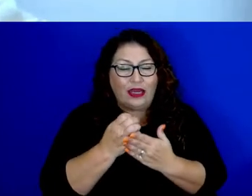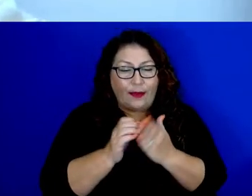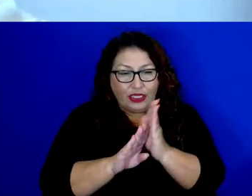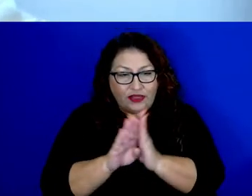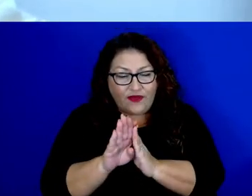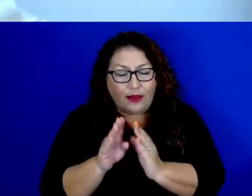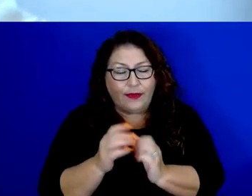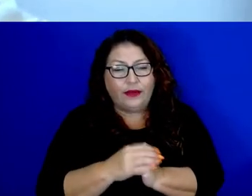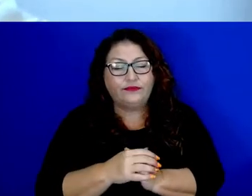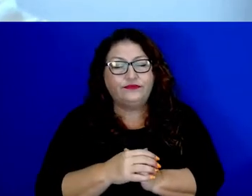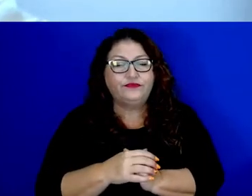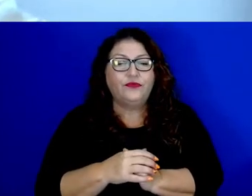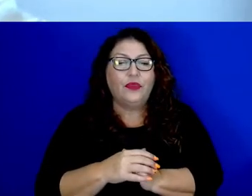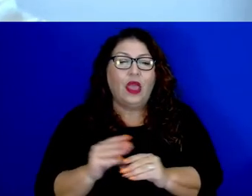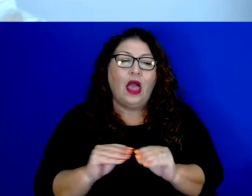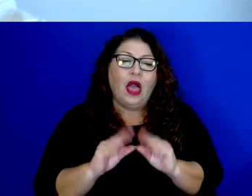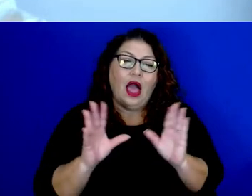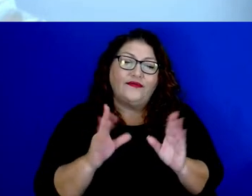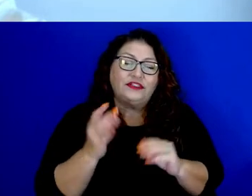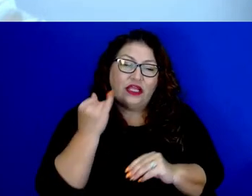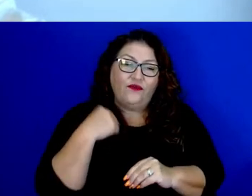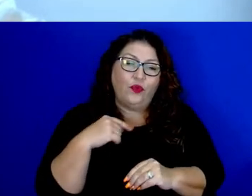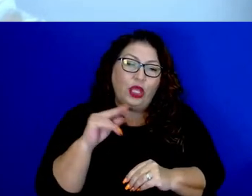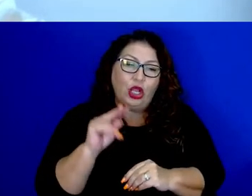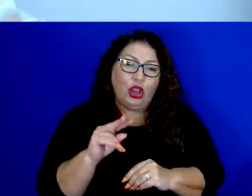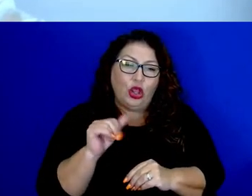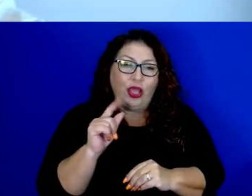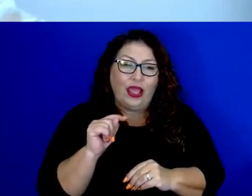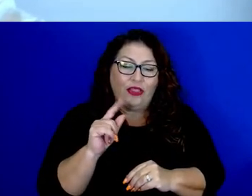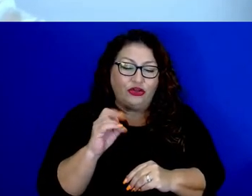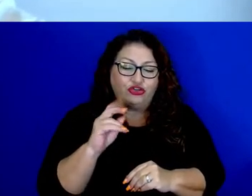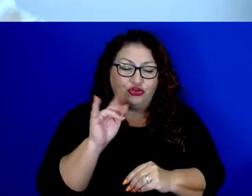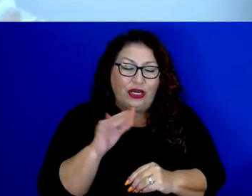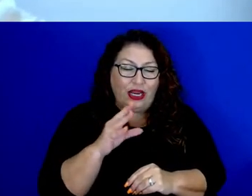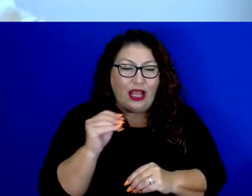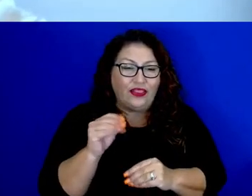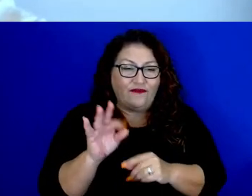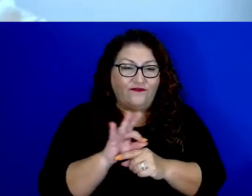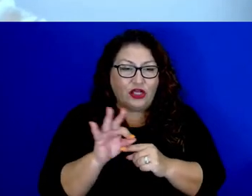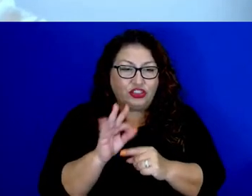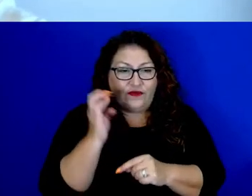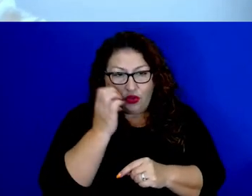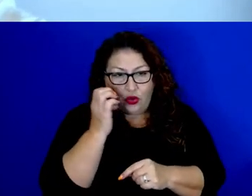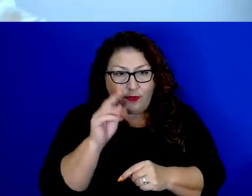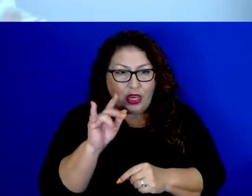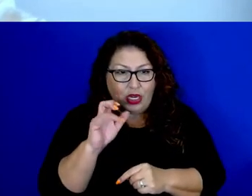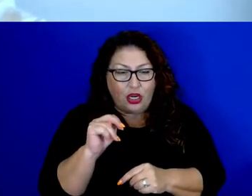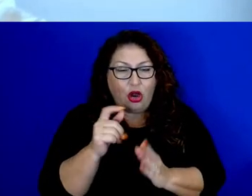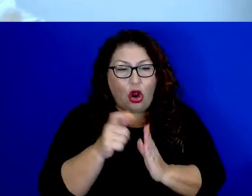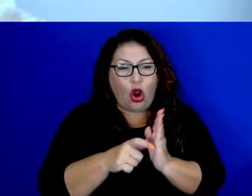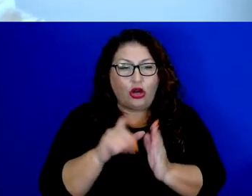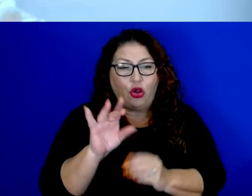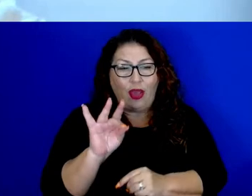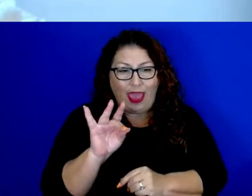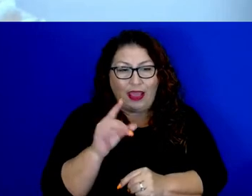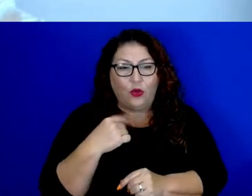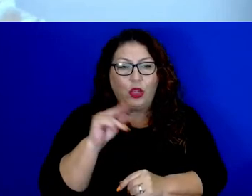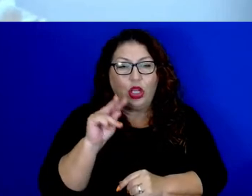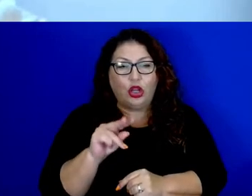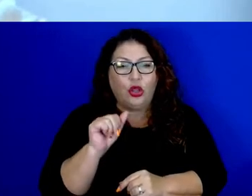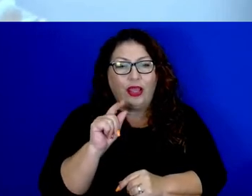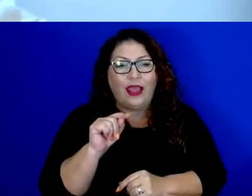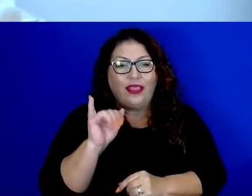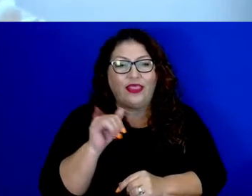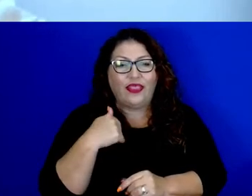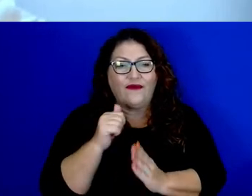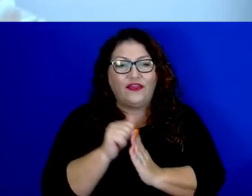obviously, if we look at the Treaty on the Function of the European Union, Article 8, and we look at the fact that the EU has a gender equality strategy and the